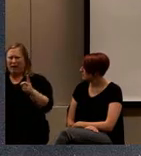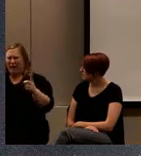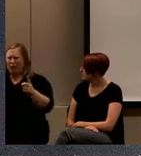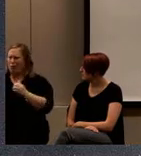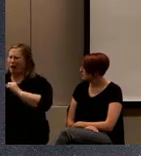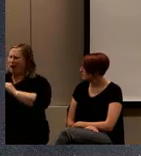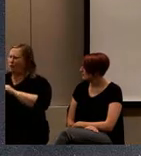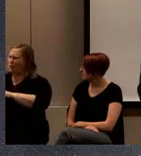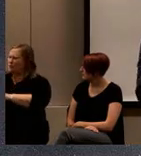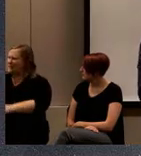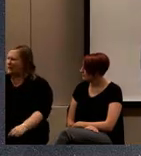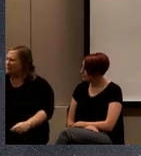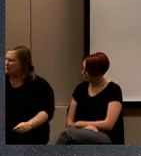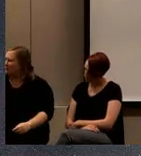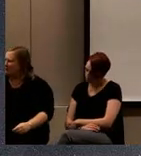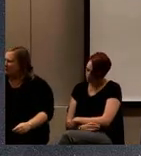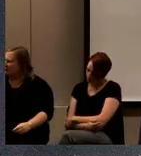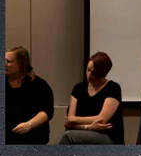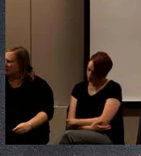those features